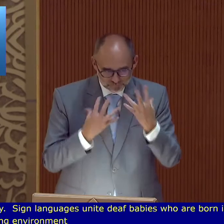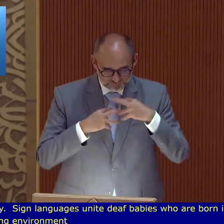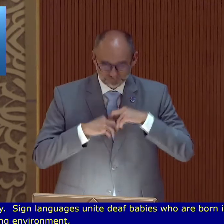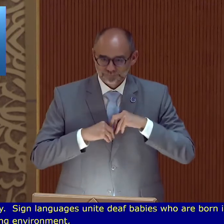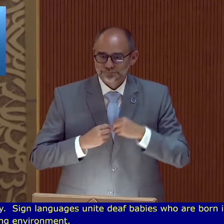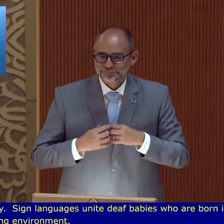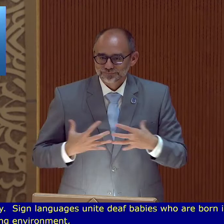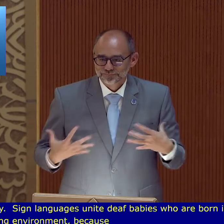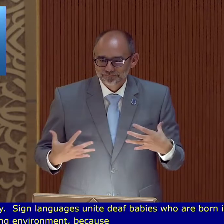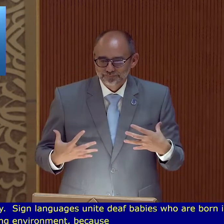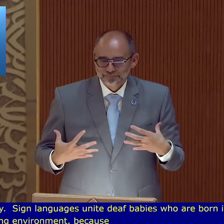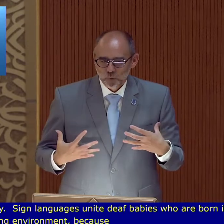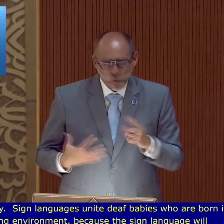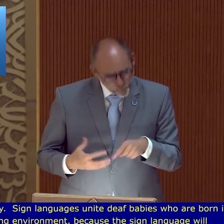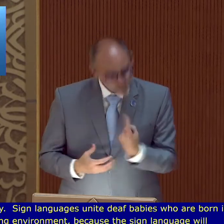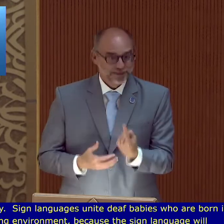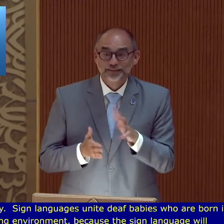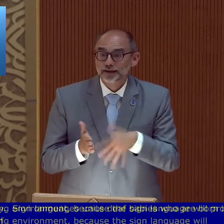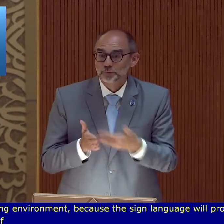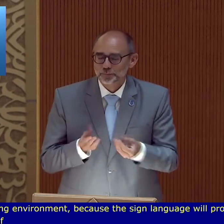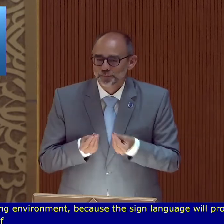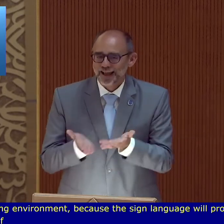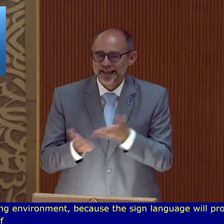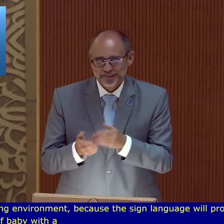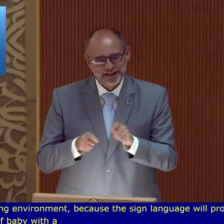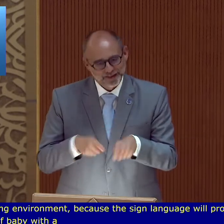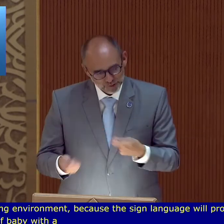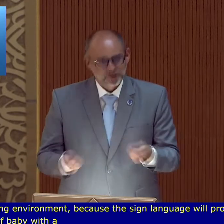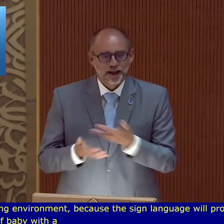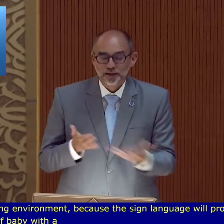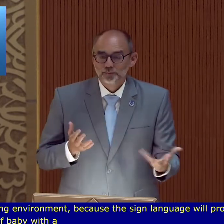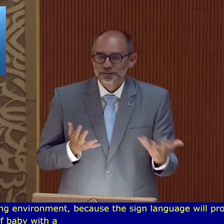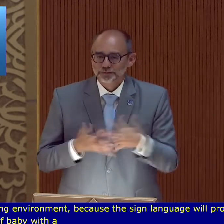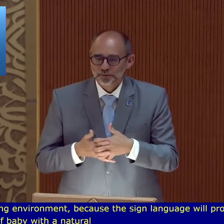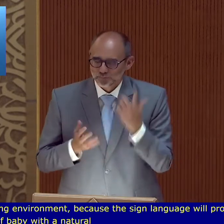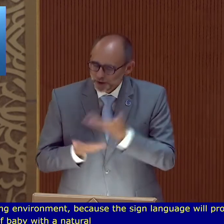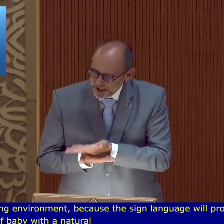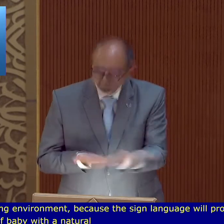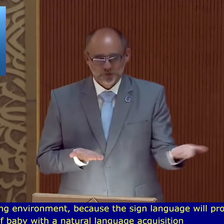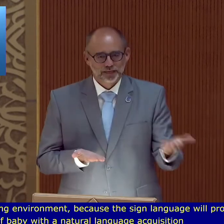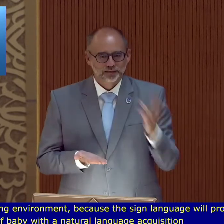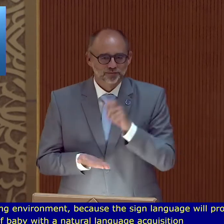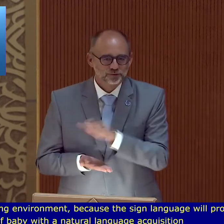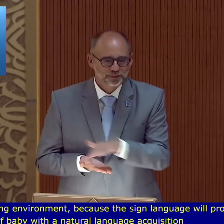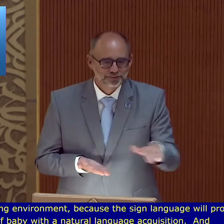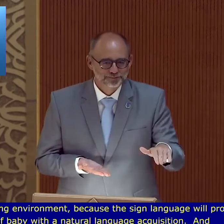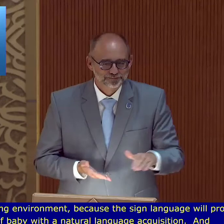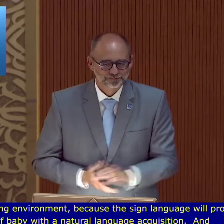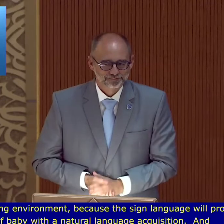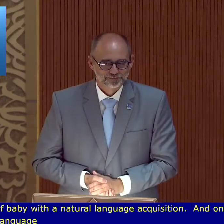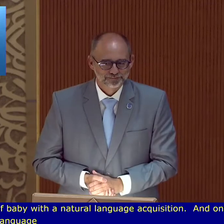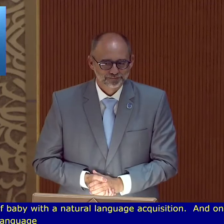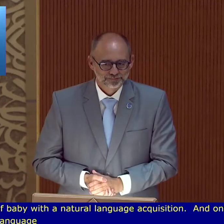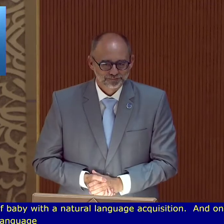natural language acquisition. And only sign language will provide a deaf baby with natural sign